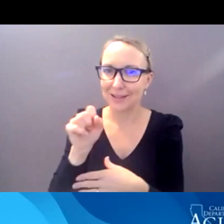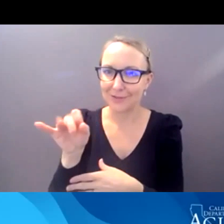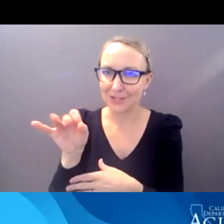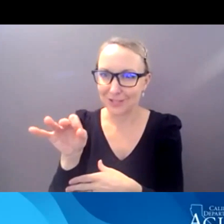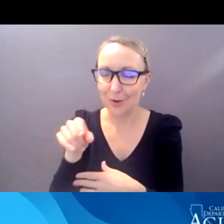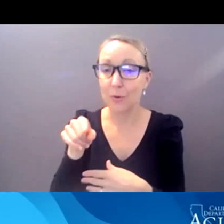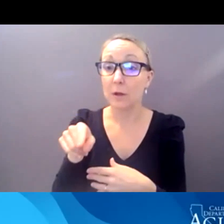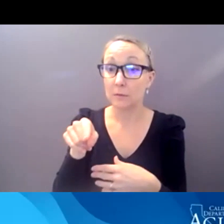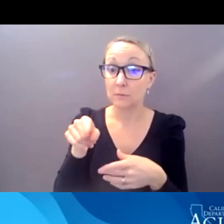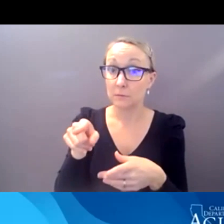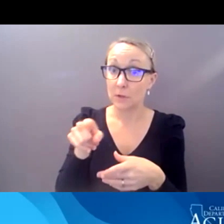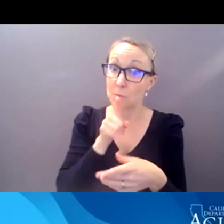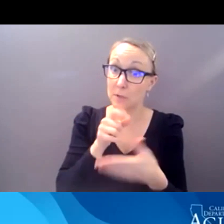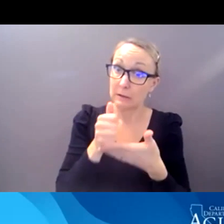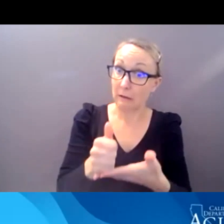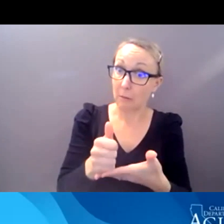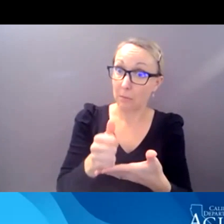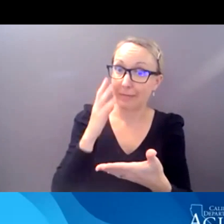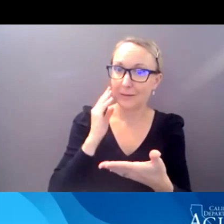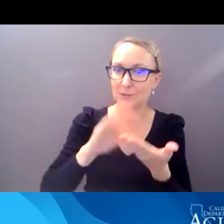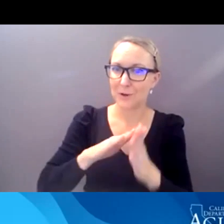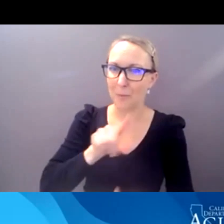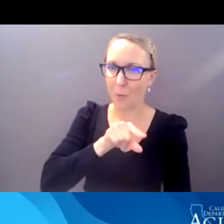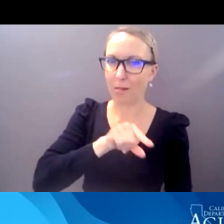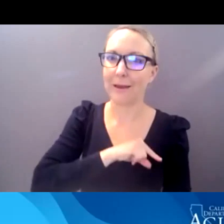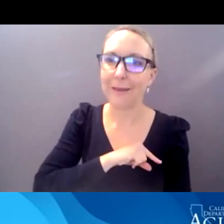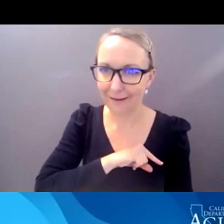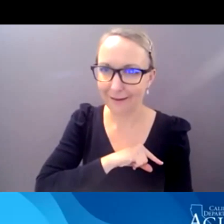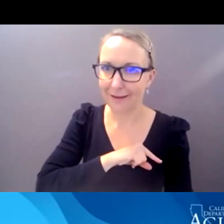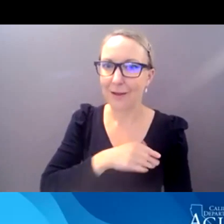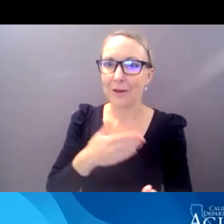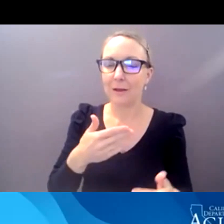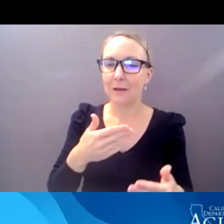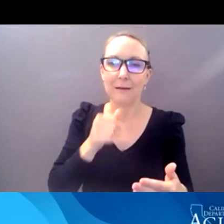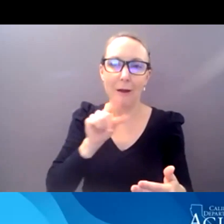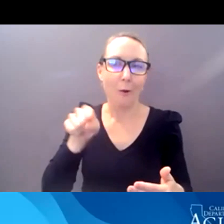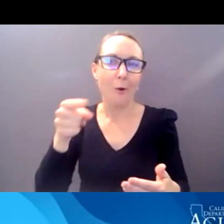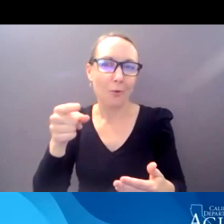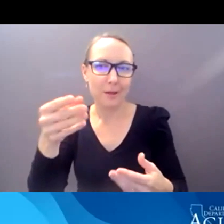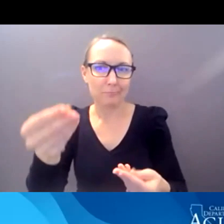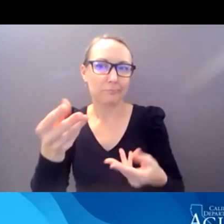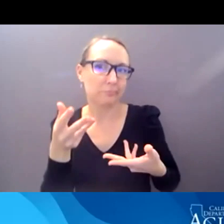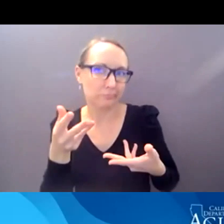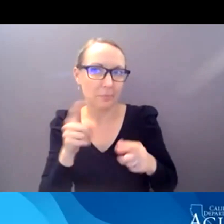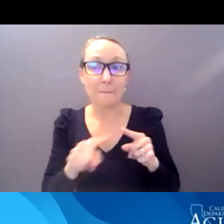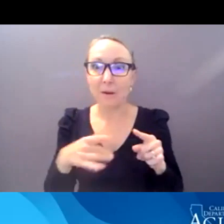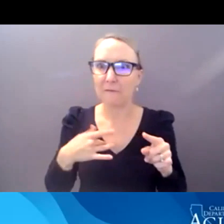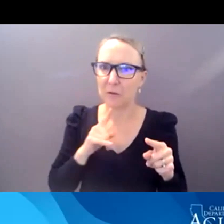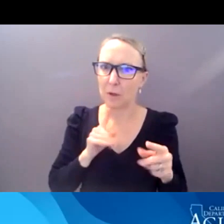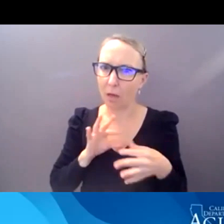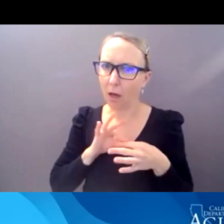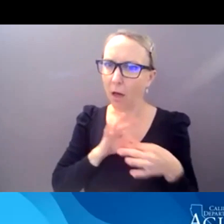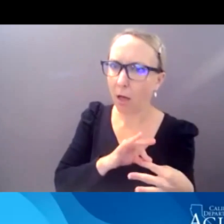that a quality experience, that make it more than just information, but truly meet you where you are.